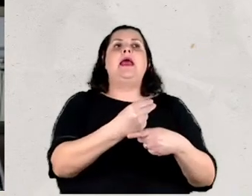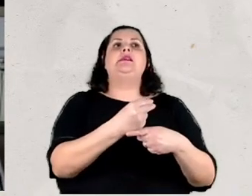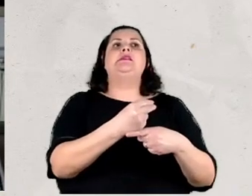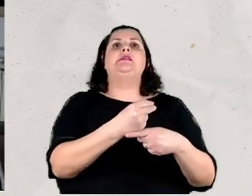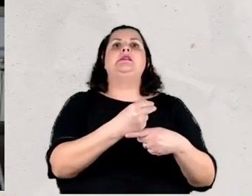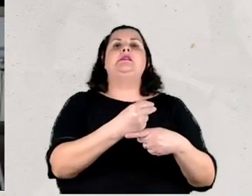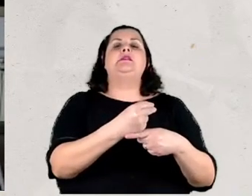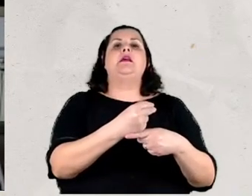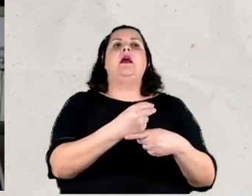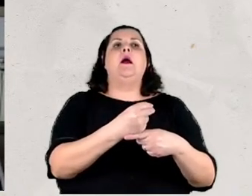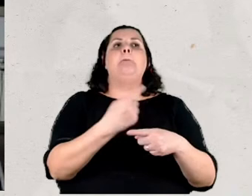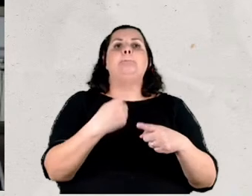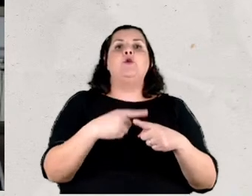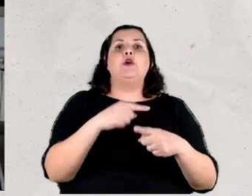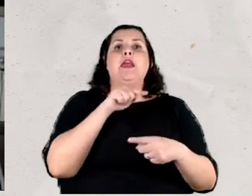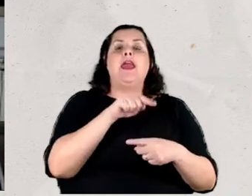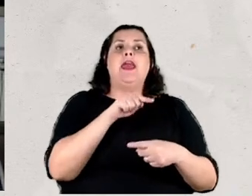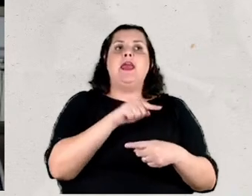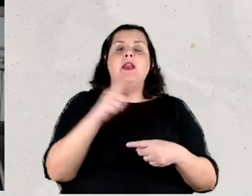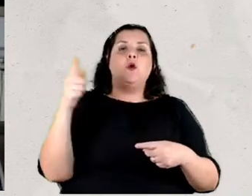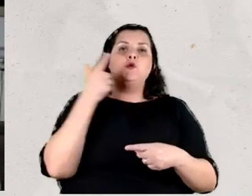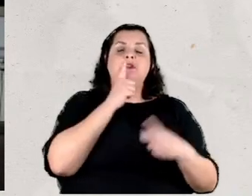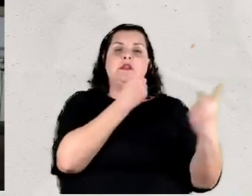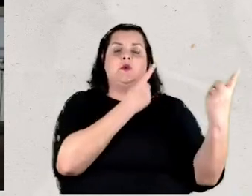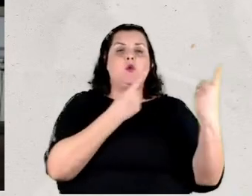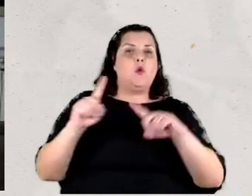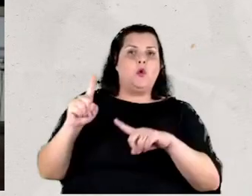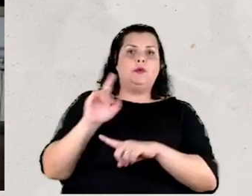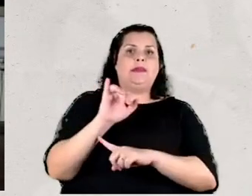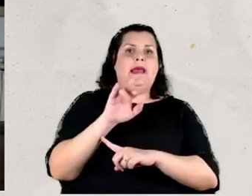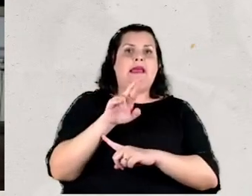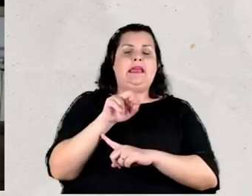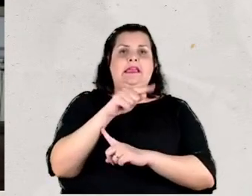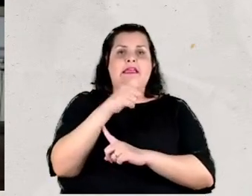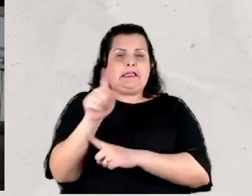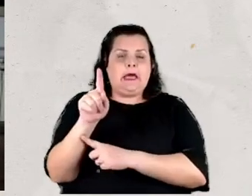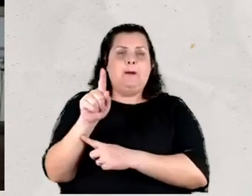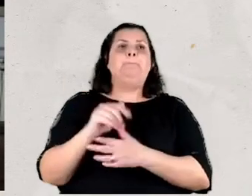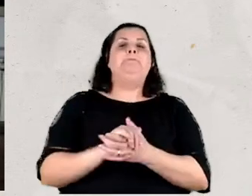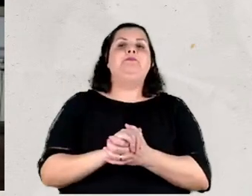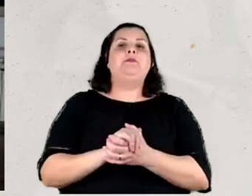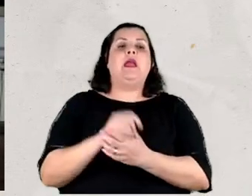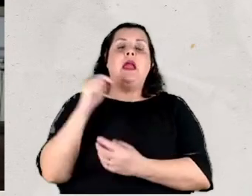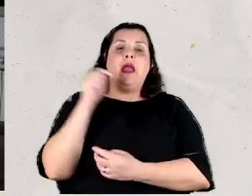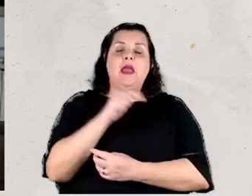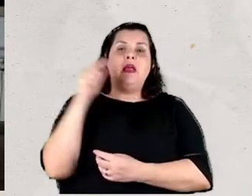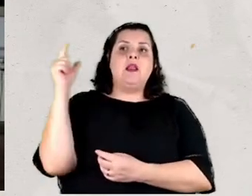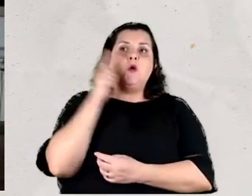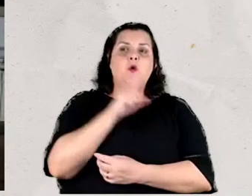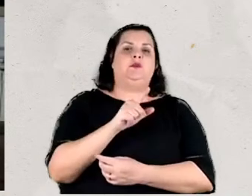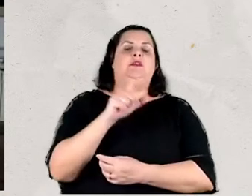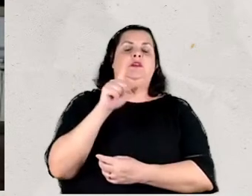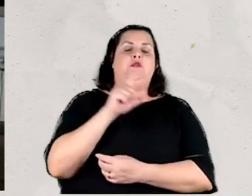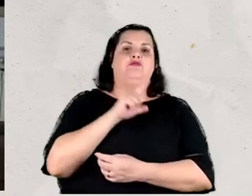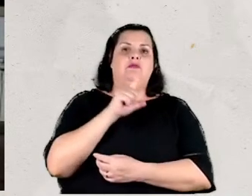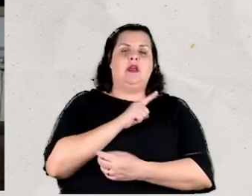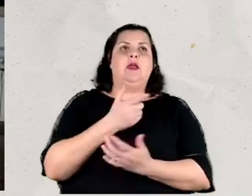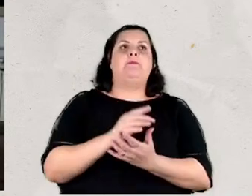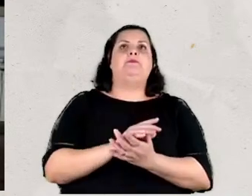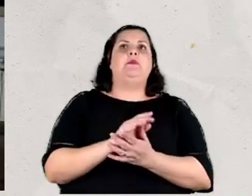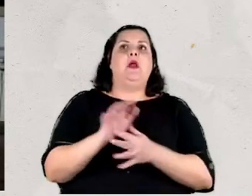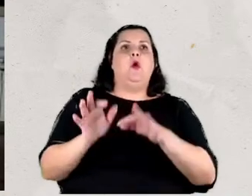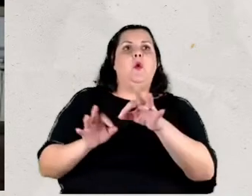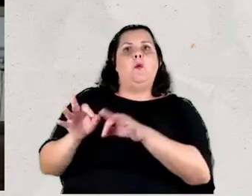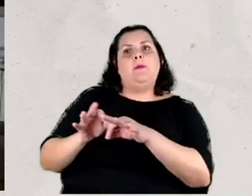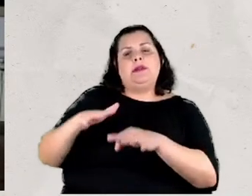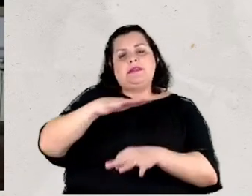for creating the international atmosphere in which Iran, the Iranian nuclear threat, was seen